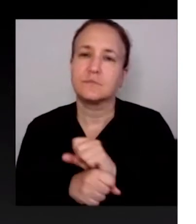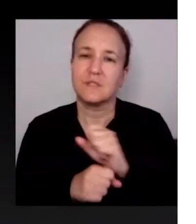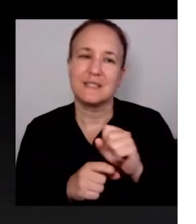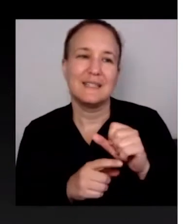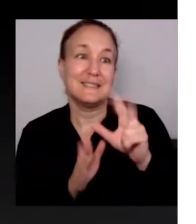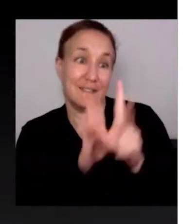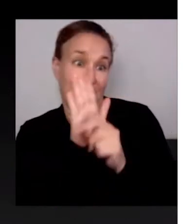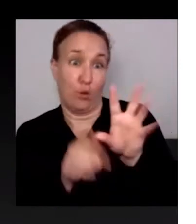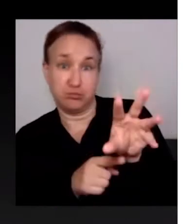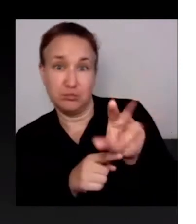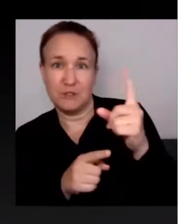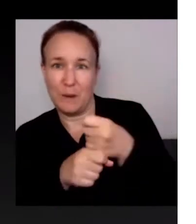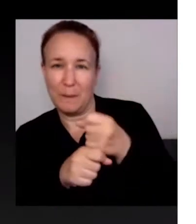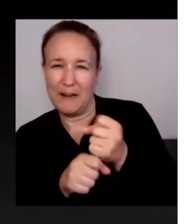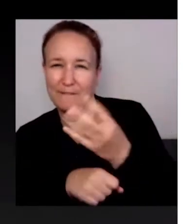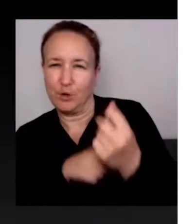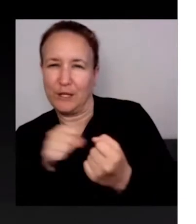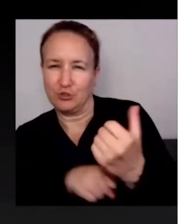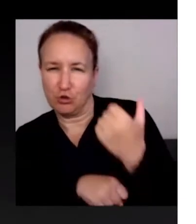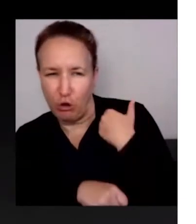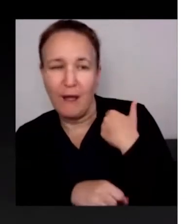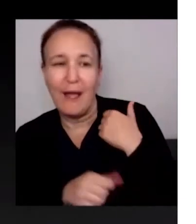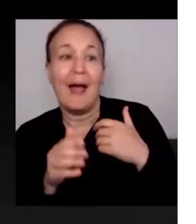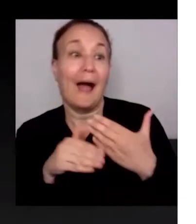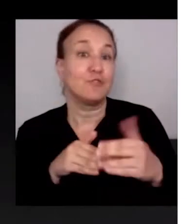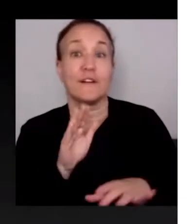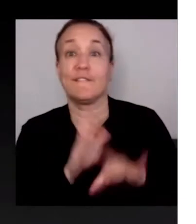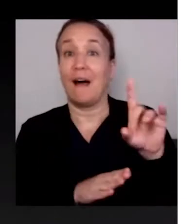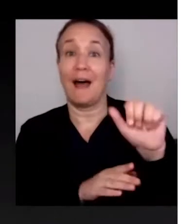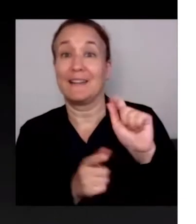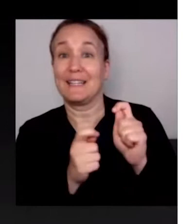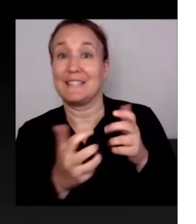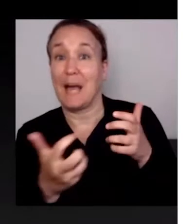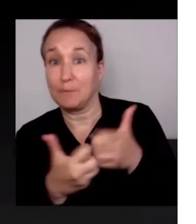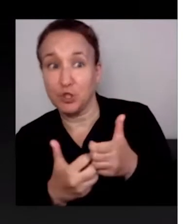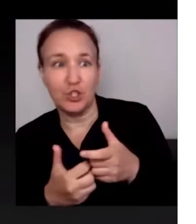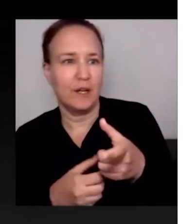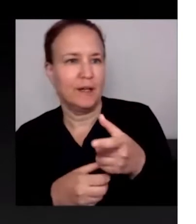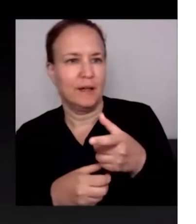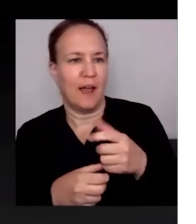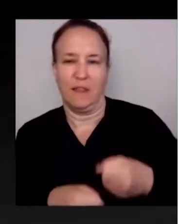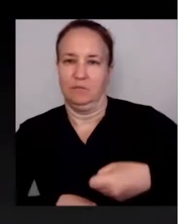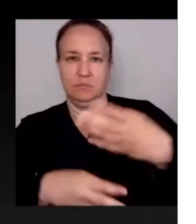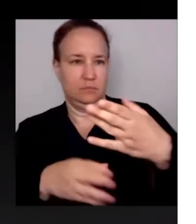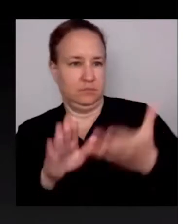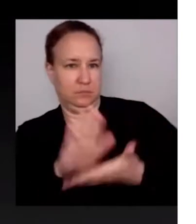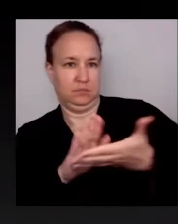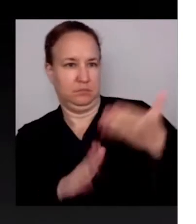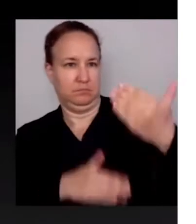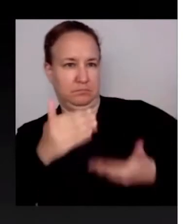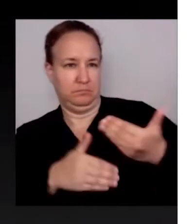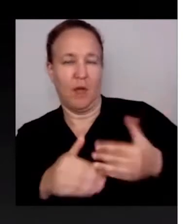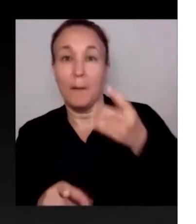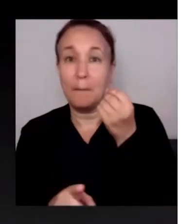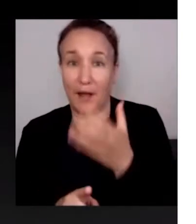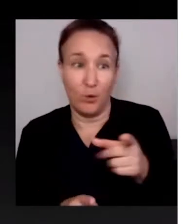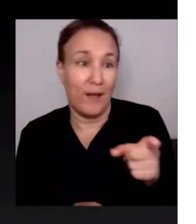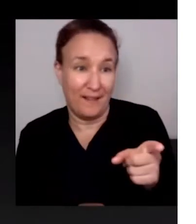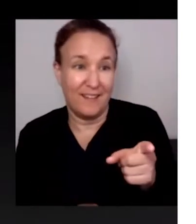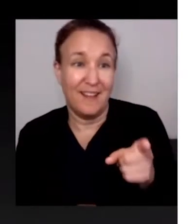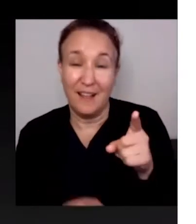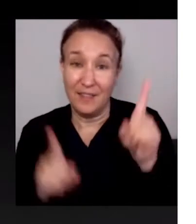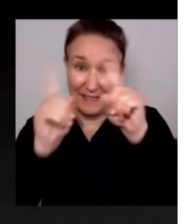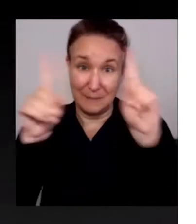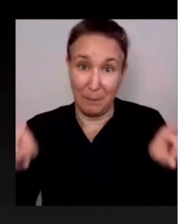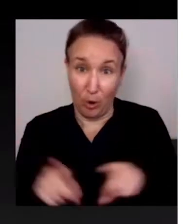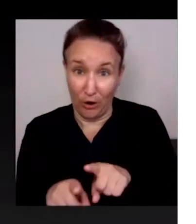years ago after tracking down one of these adapters and managing to get everything up and running. By the way, this board features an